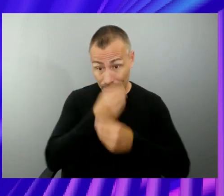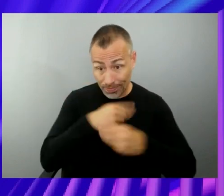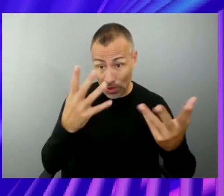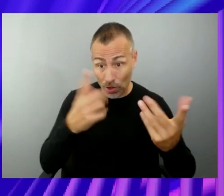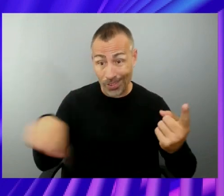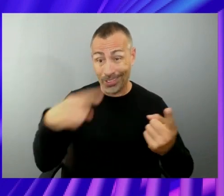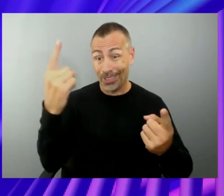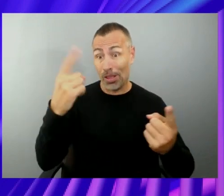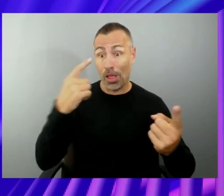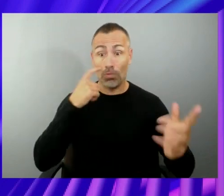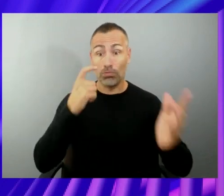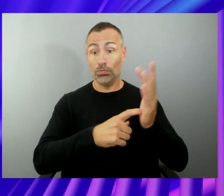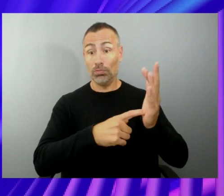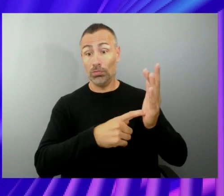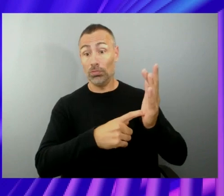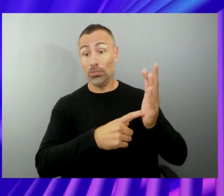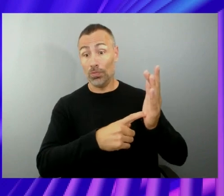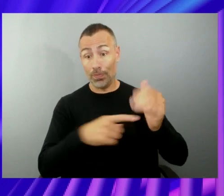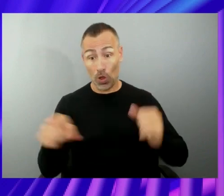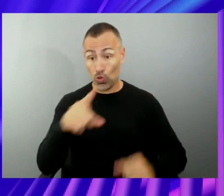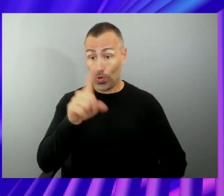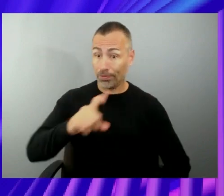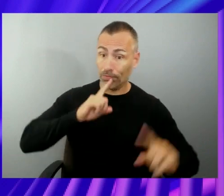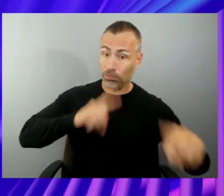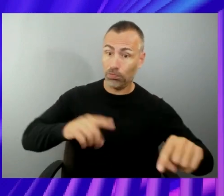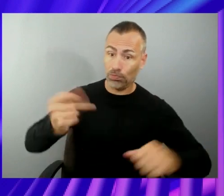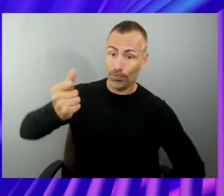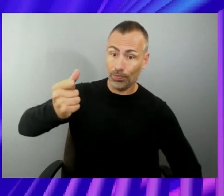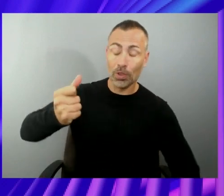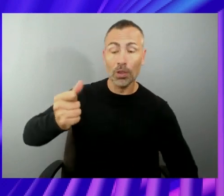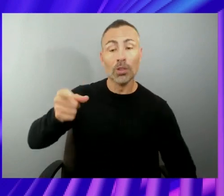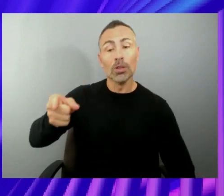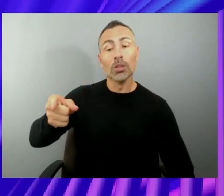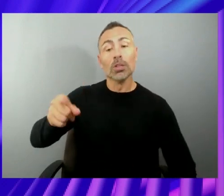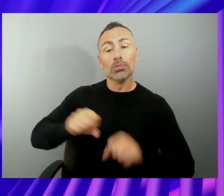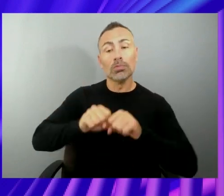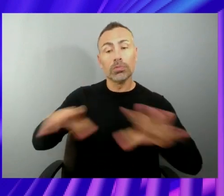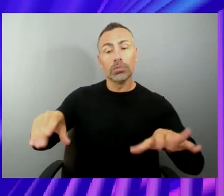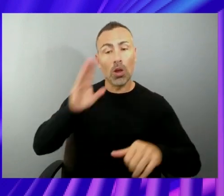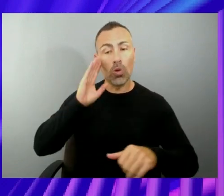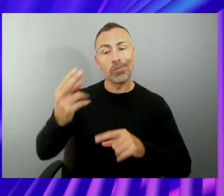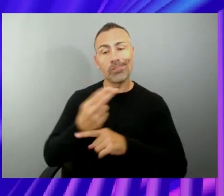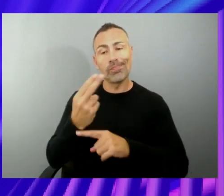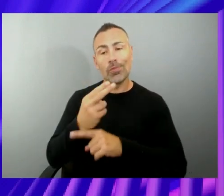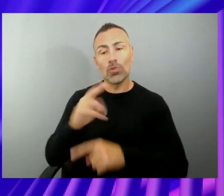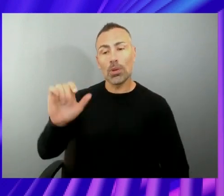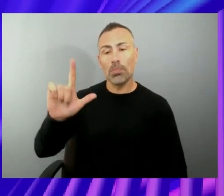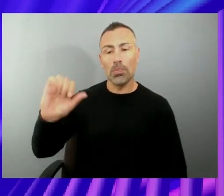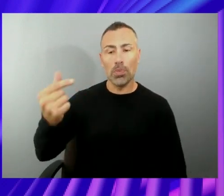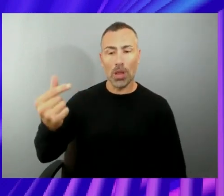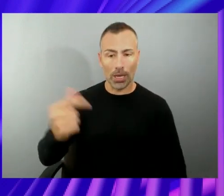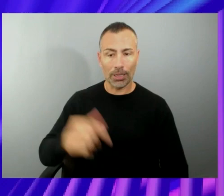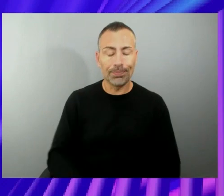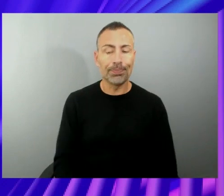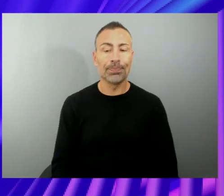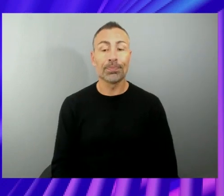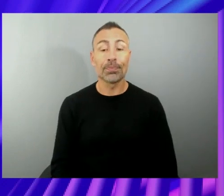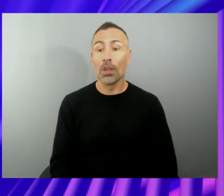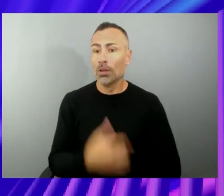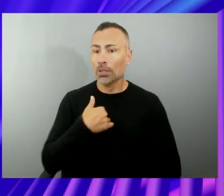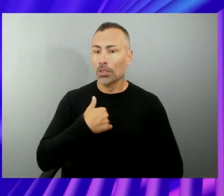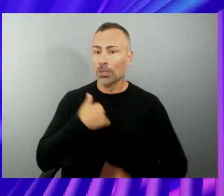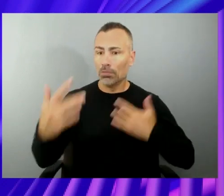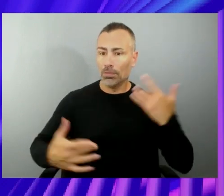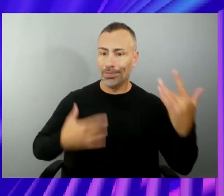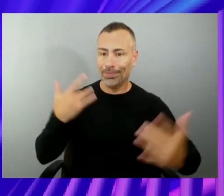seeing that folks need to respond to, that's what we're going to use it for. I'm so excited. I can't tell you